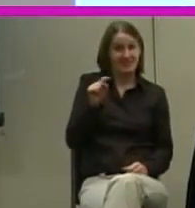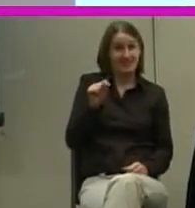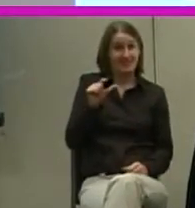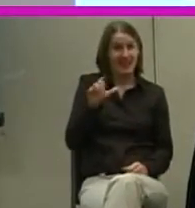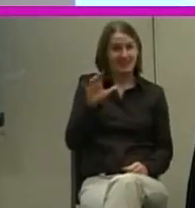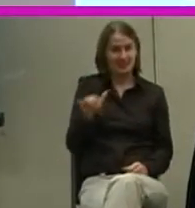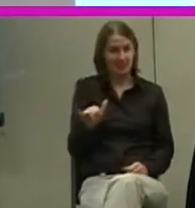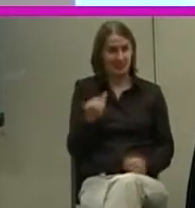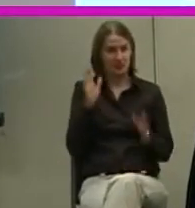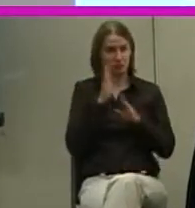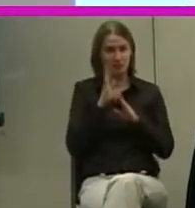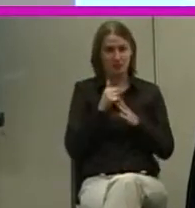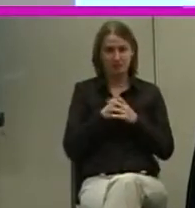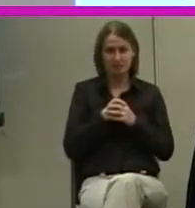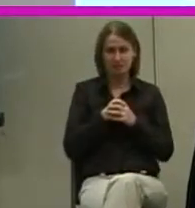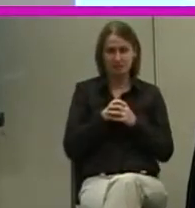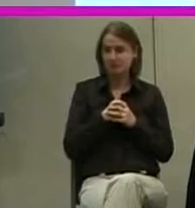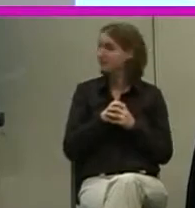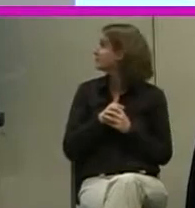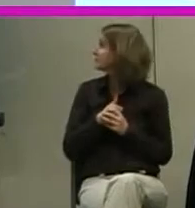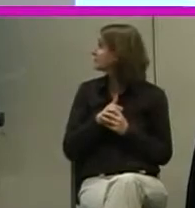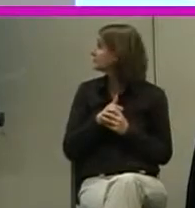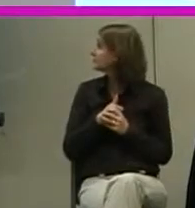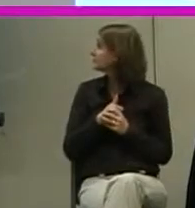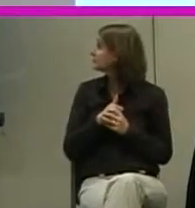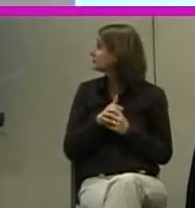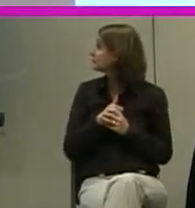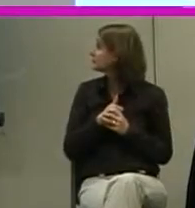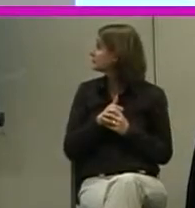I come over here and no one's looking and I start doing this.